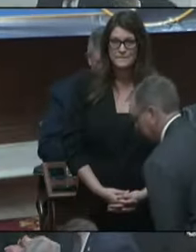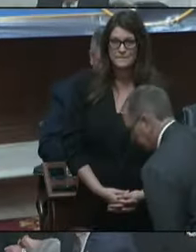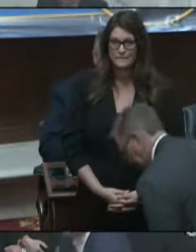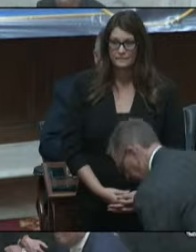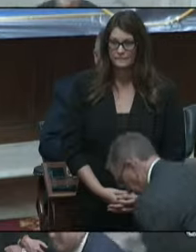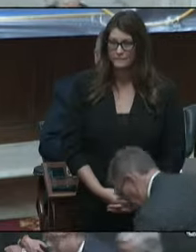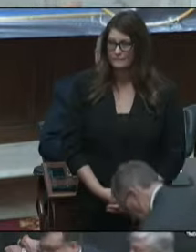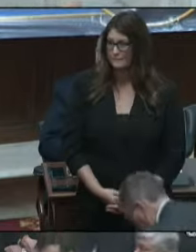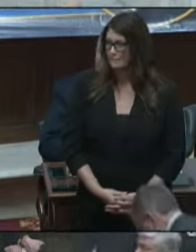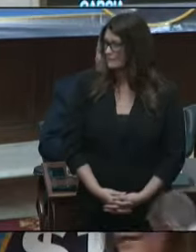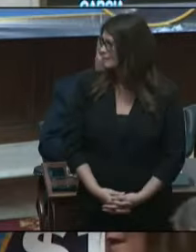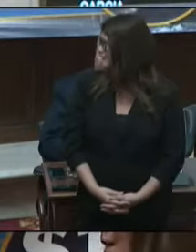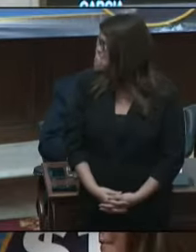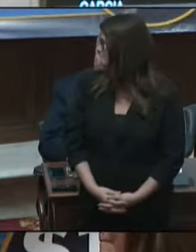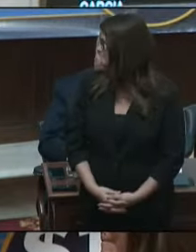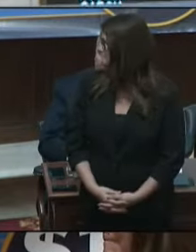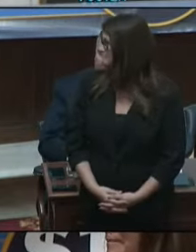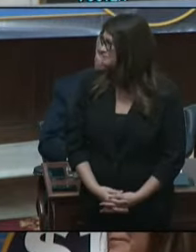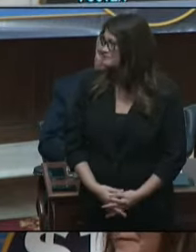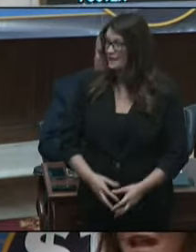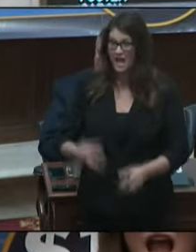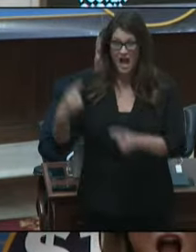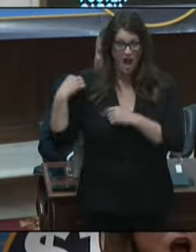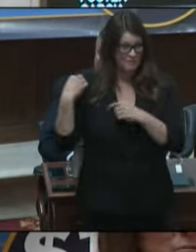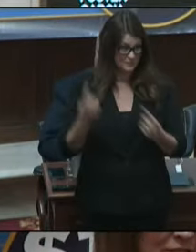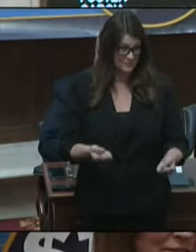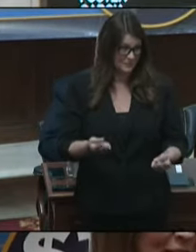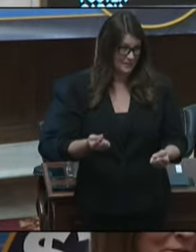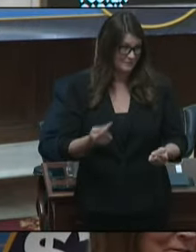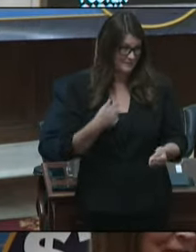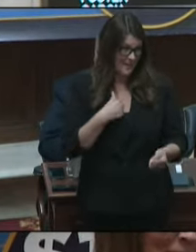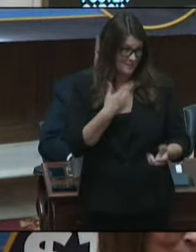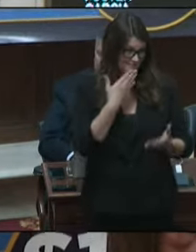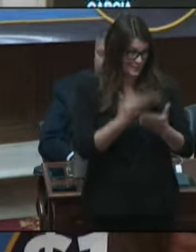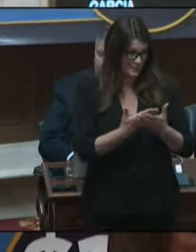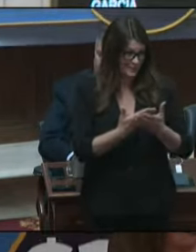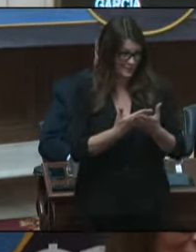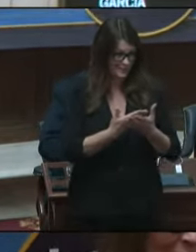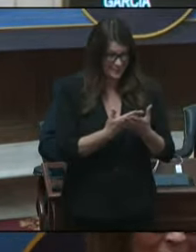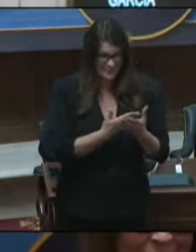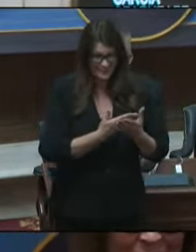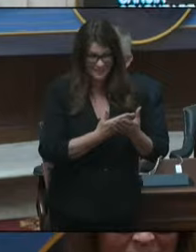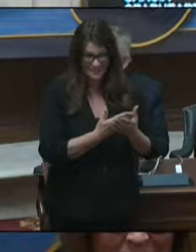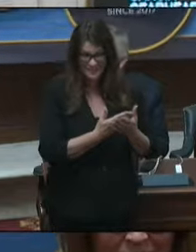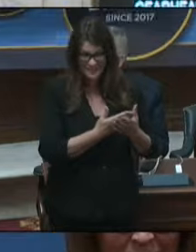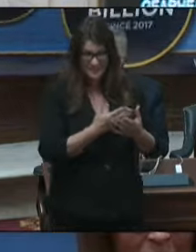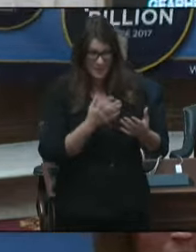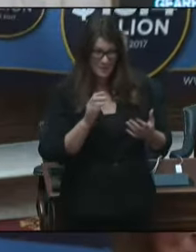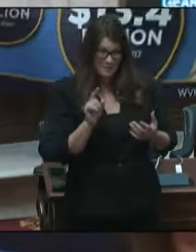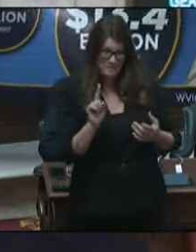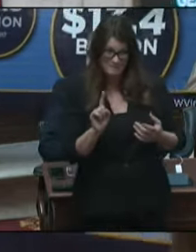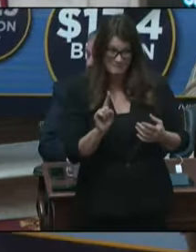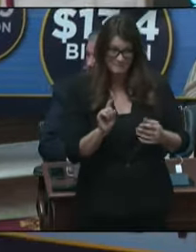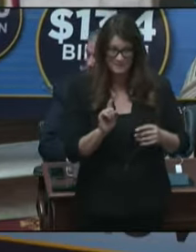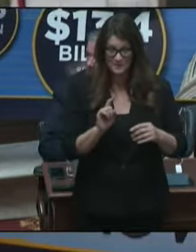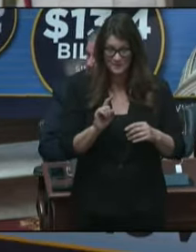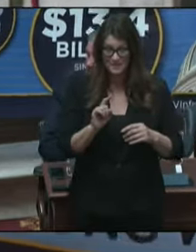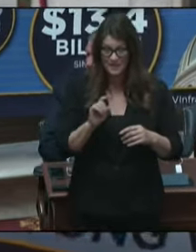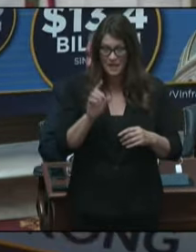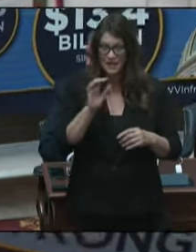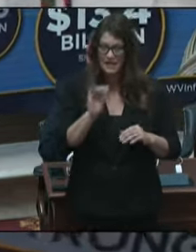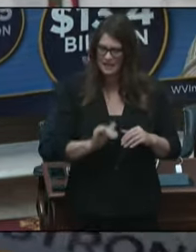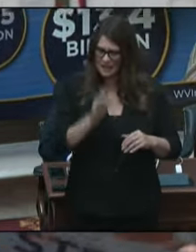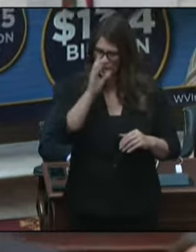Now, I've been good up to now. I've been good up to now except a little kid at Pineville